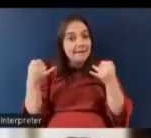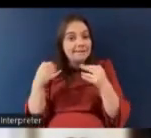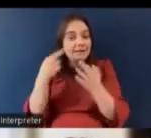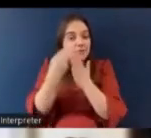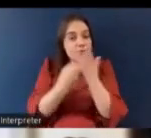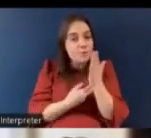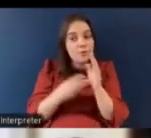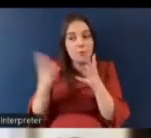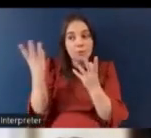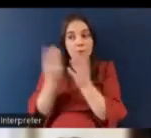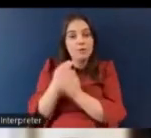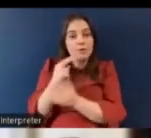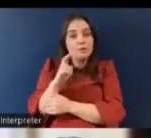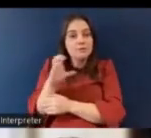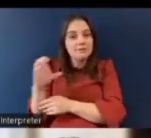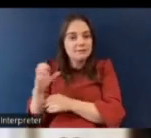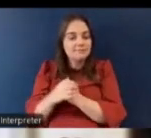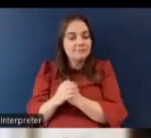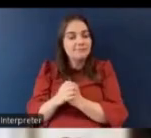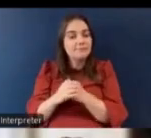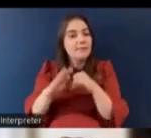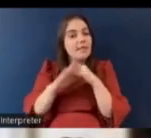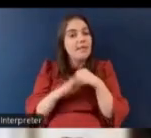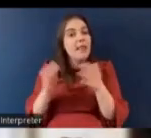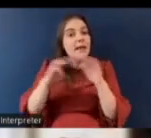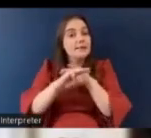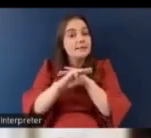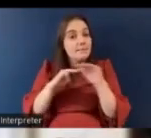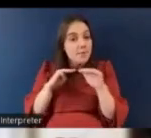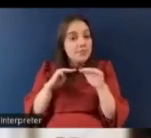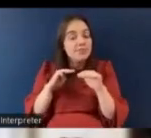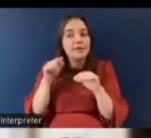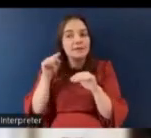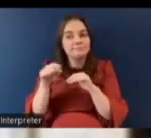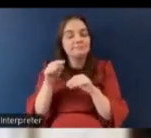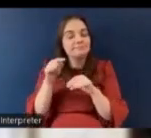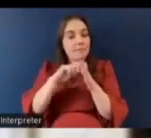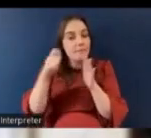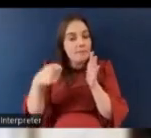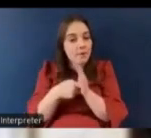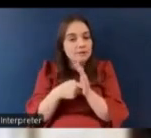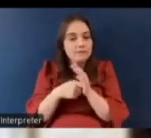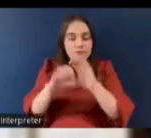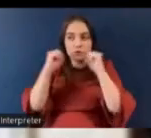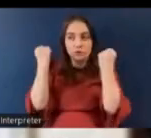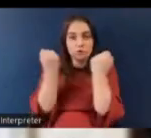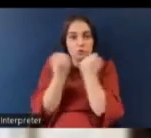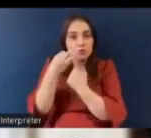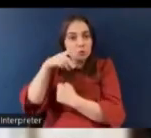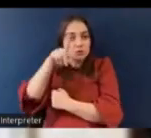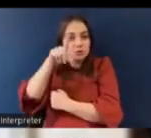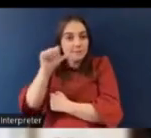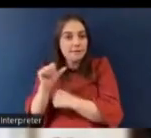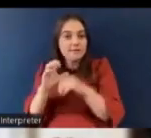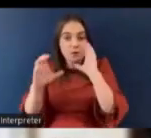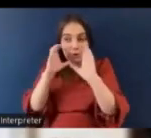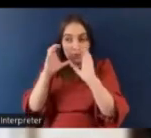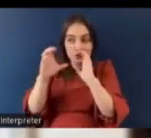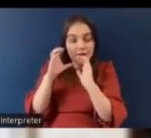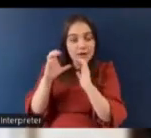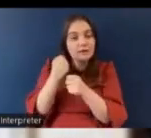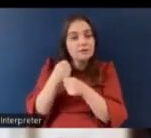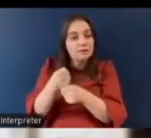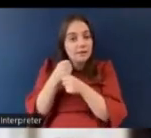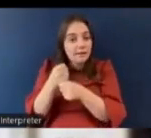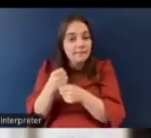for example. For the last month of the project, we'll be running a social media communications campaign on